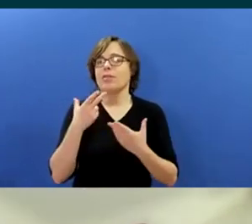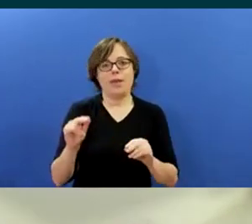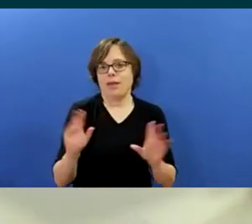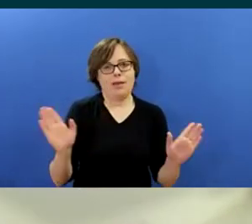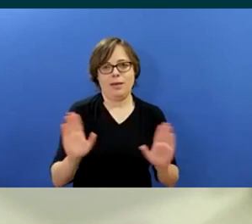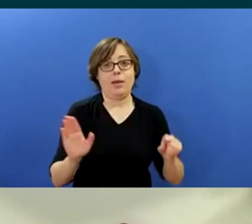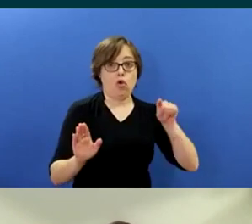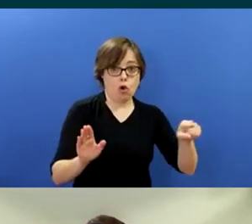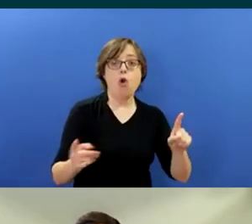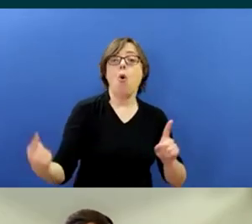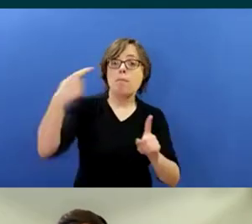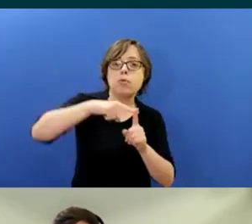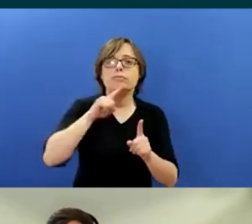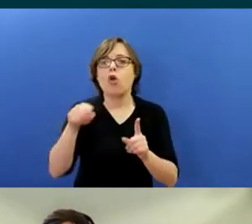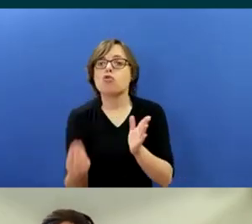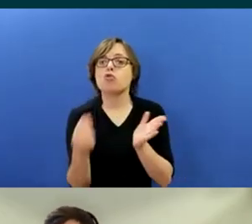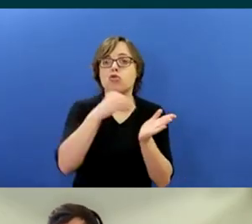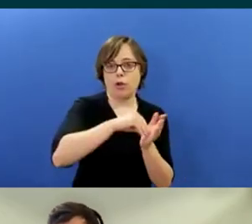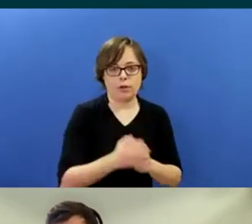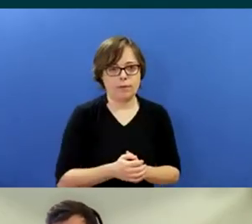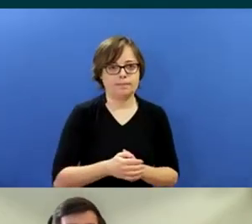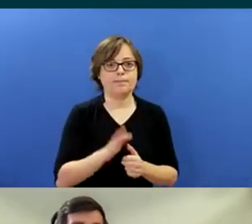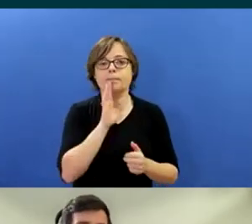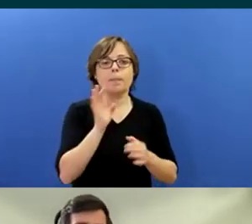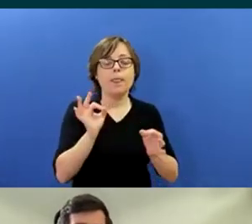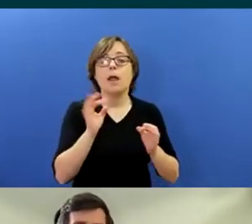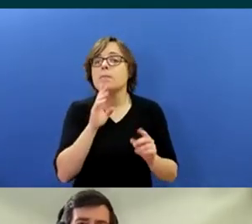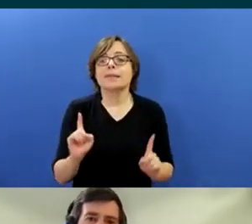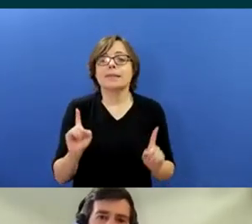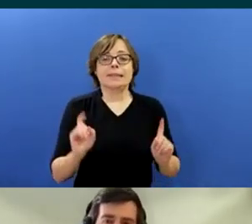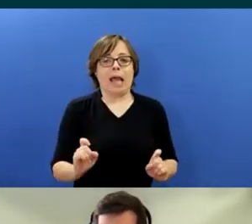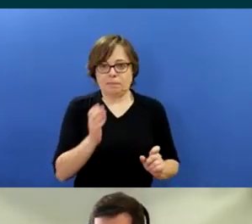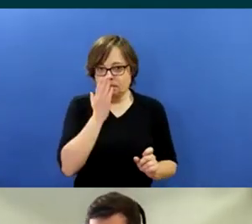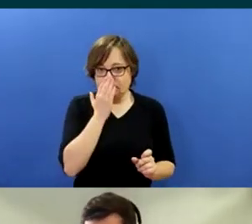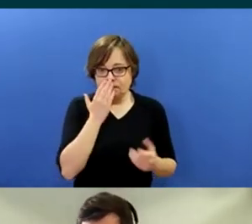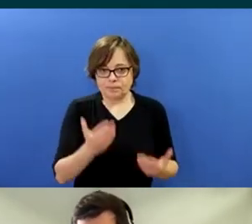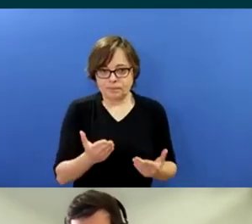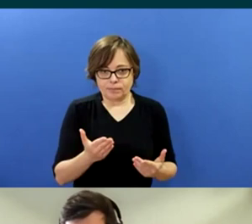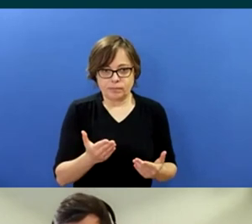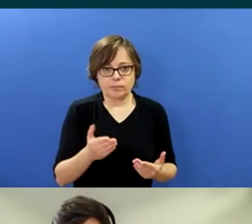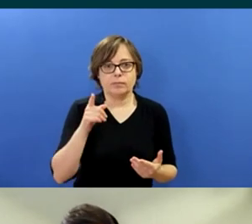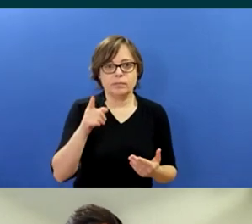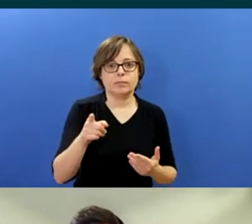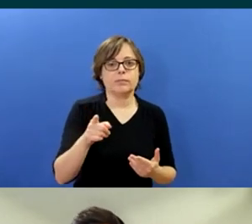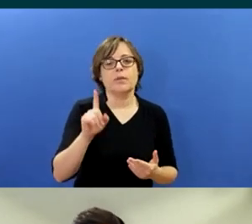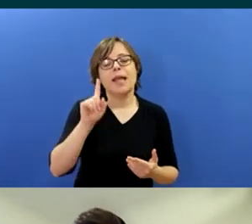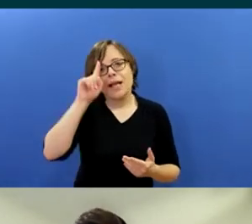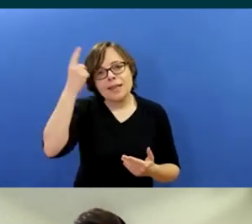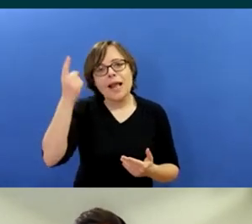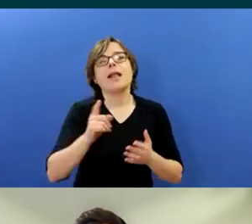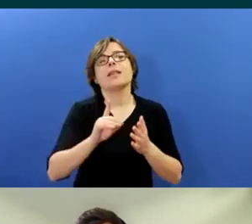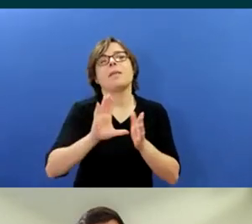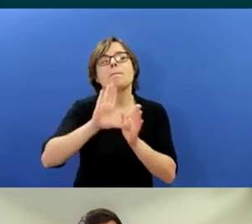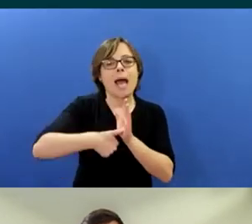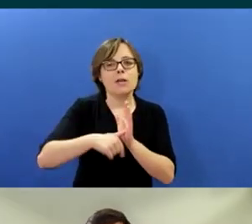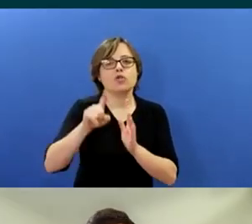The starting point was the City of Zurich Smart City Strategy in 2019. There was